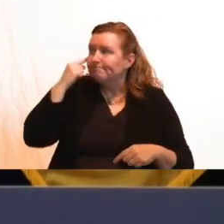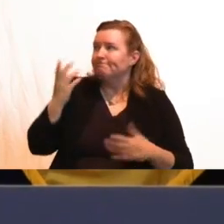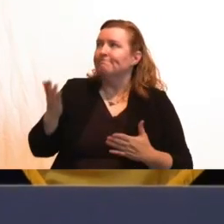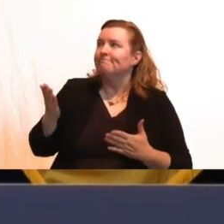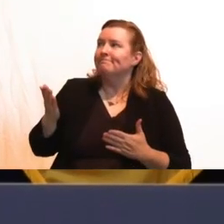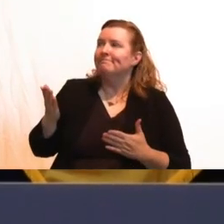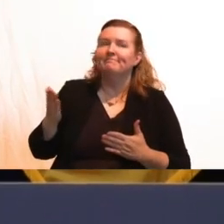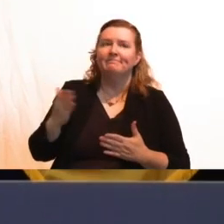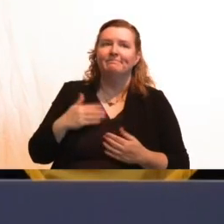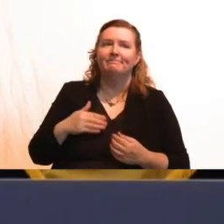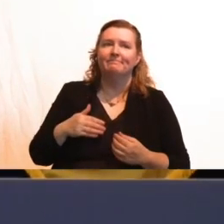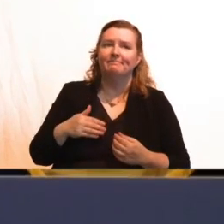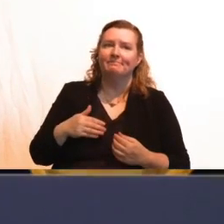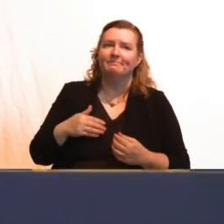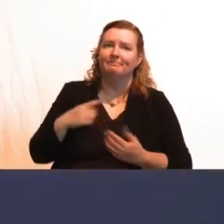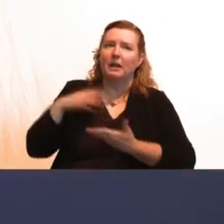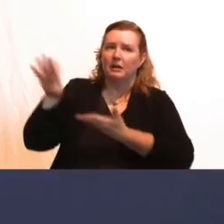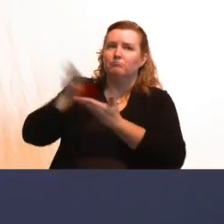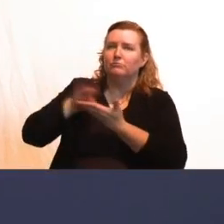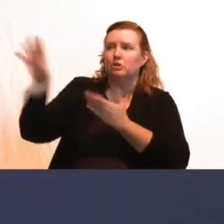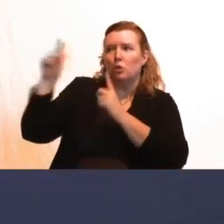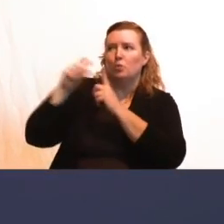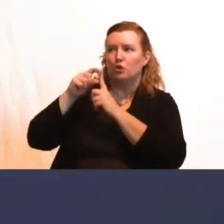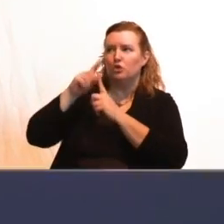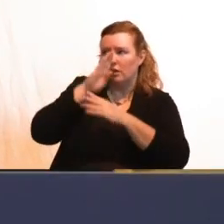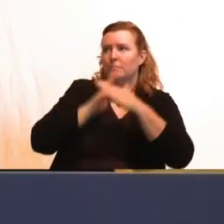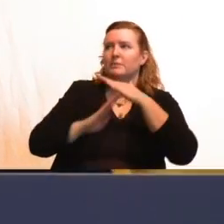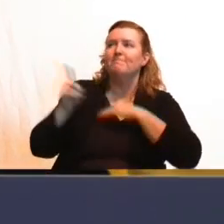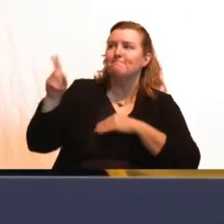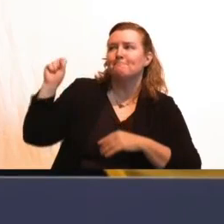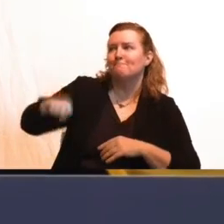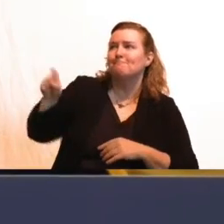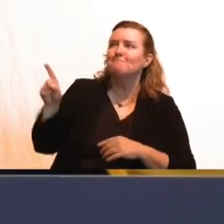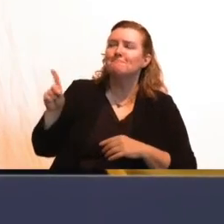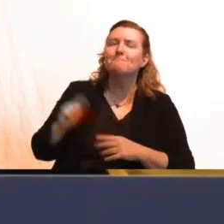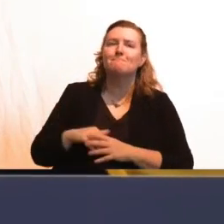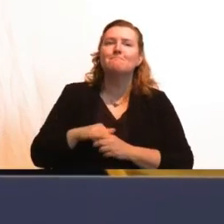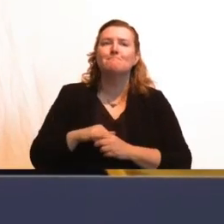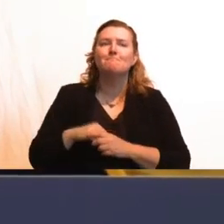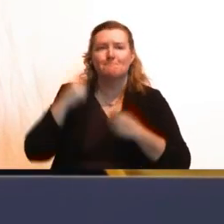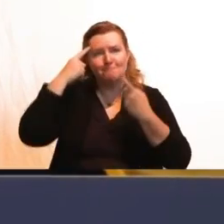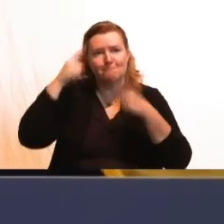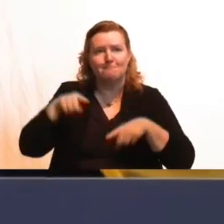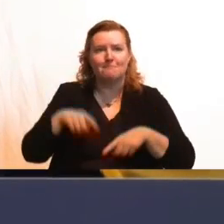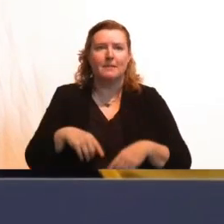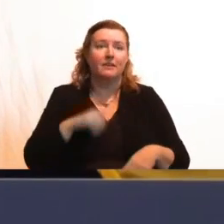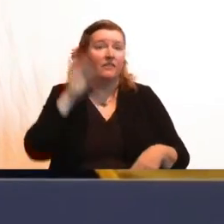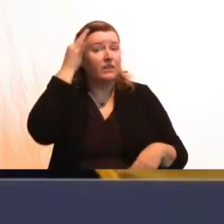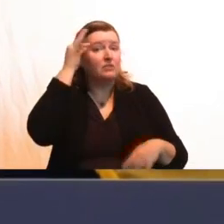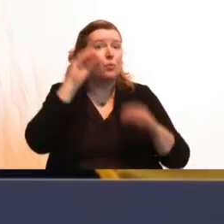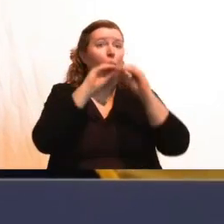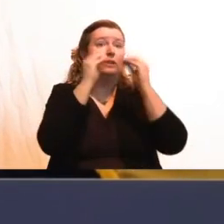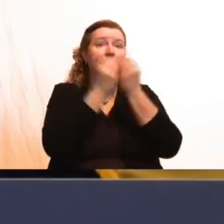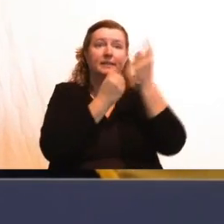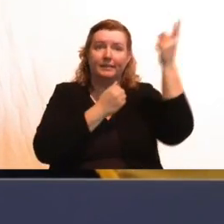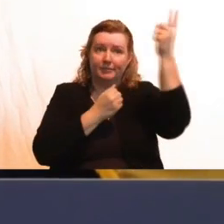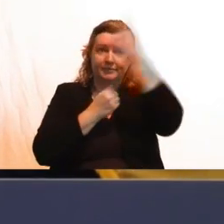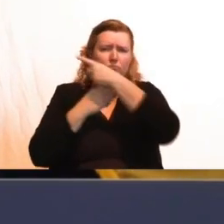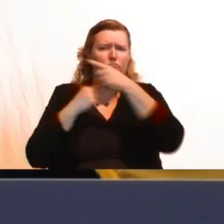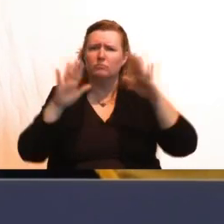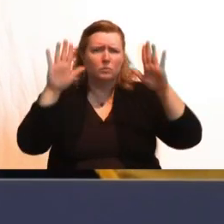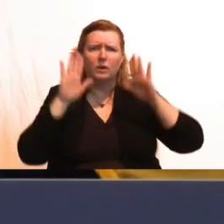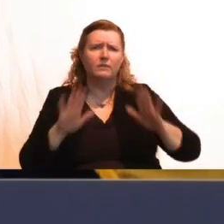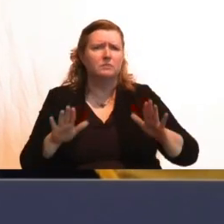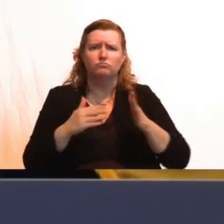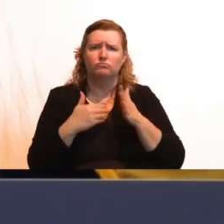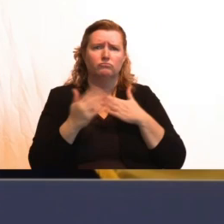particular, we worked just as successfully in one administration as we did the next across the political aisle. People